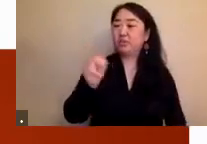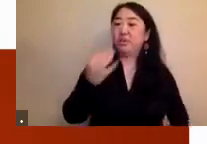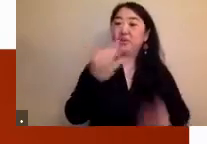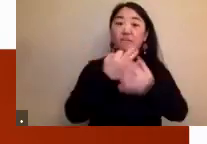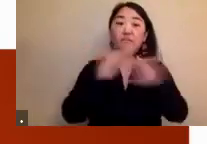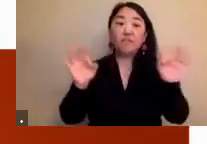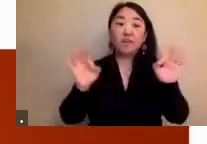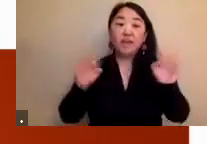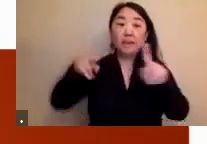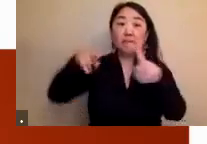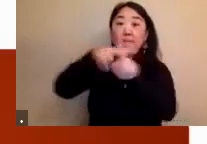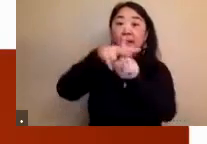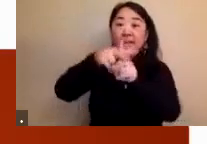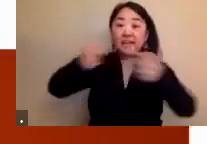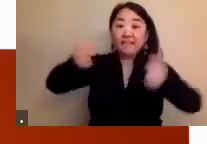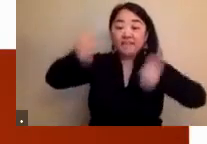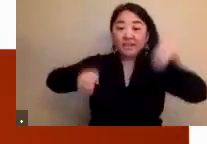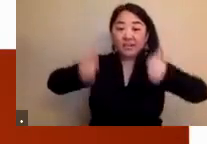plug-in vehicles.